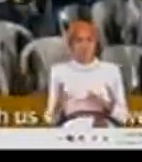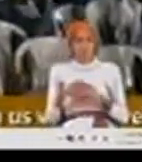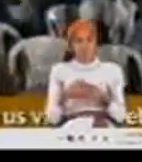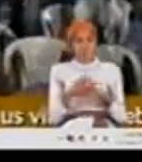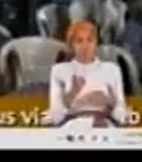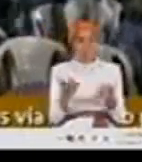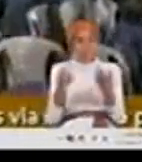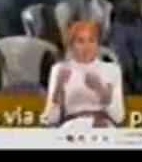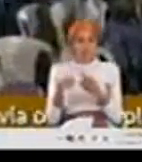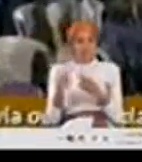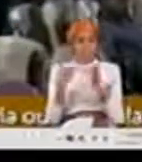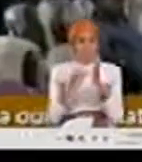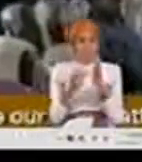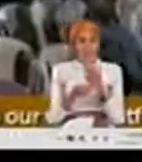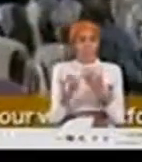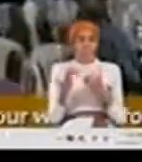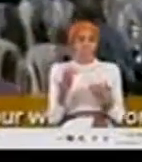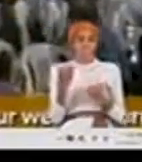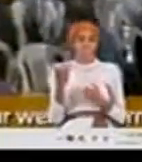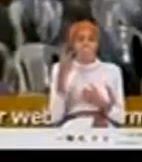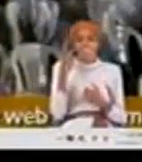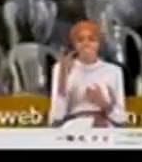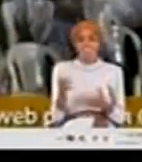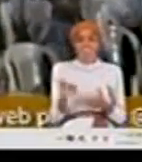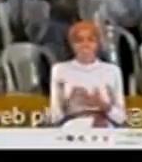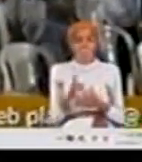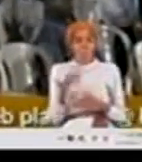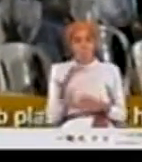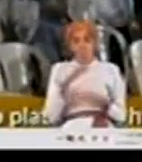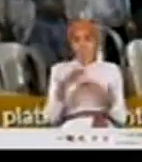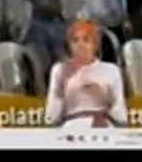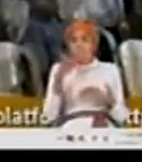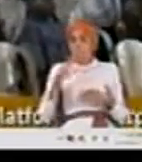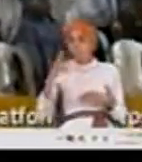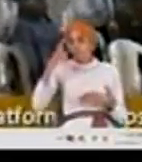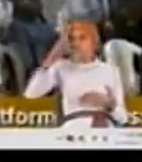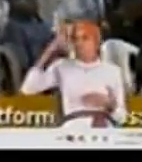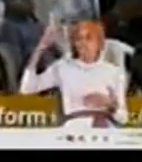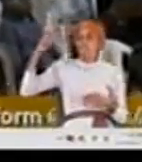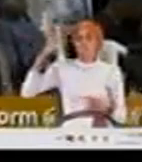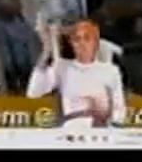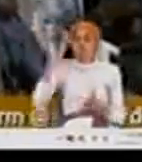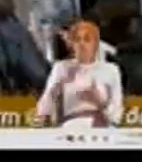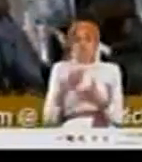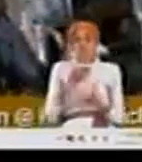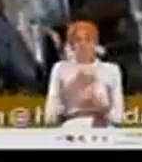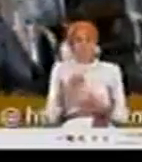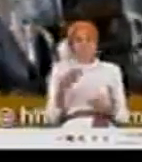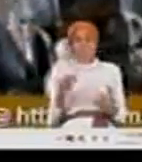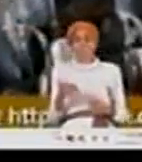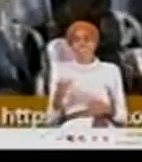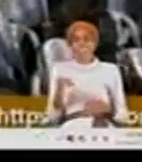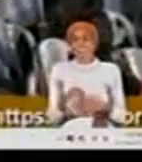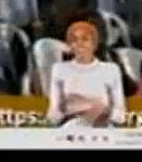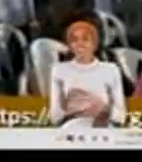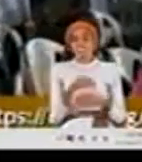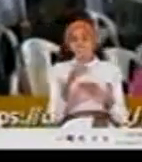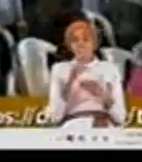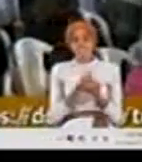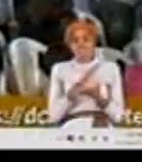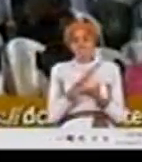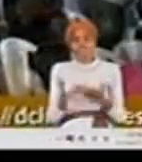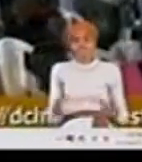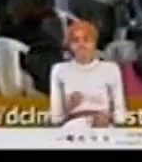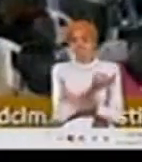the Crusade she discovered that a nightmare came no more she is supernaturally liberated praise the